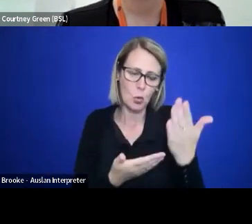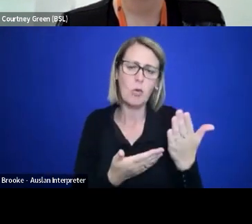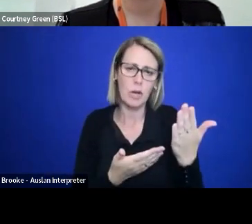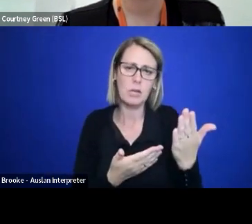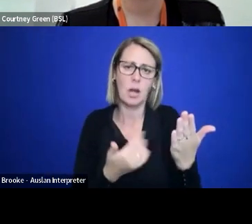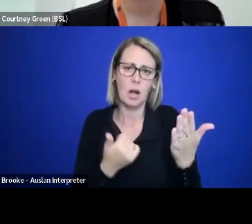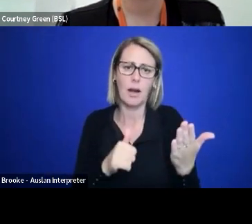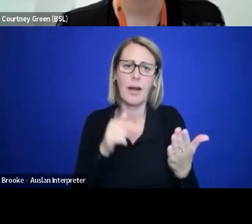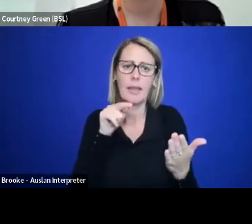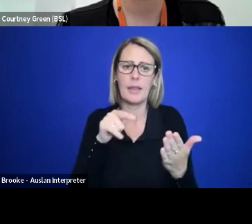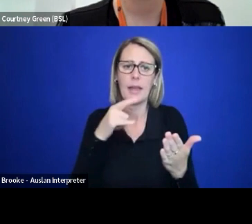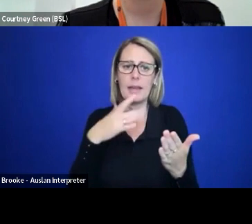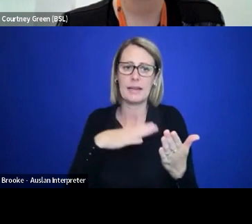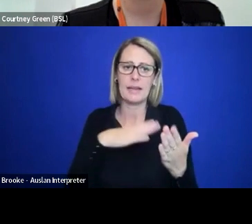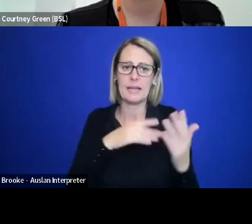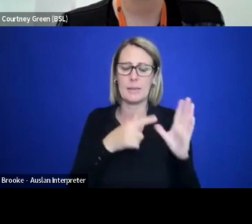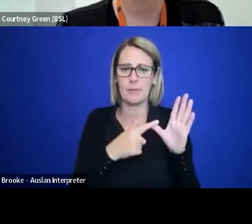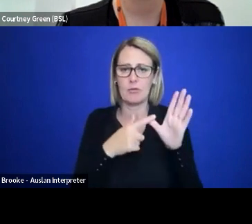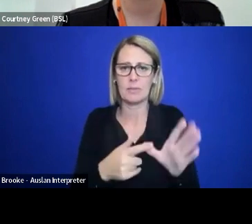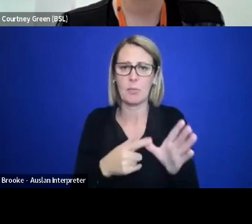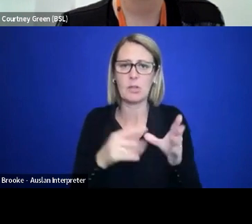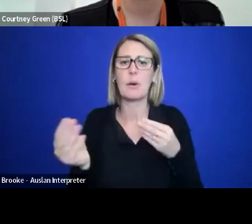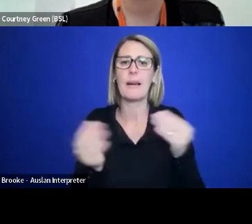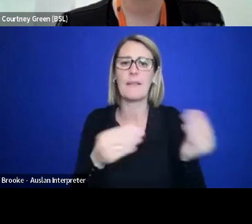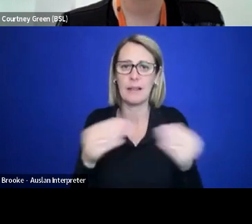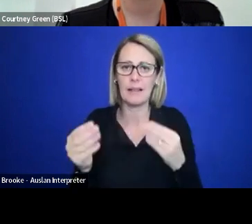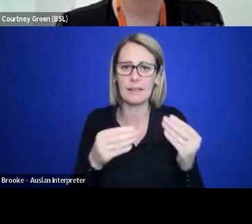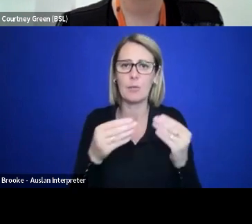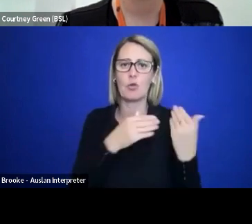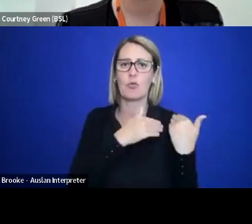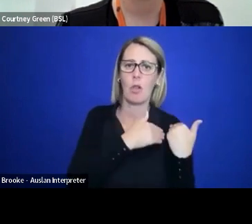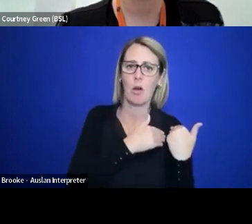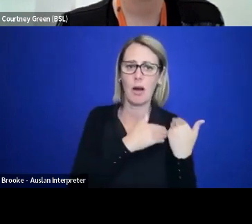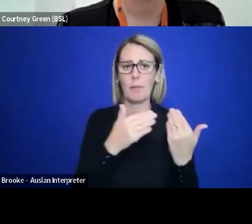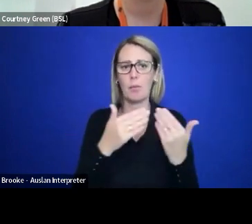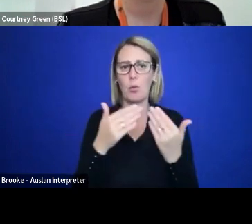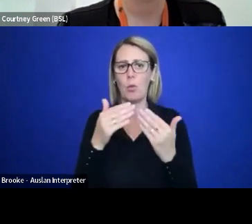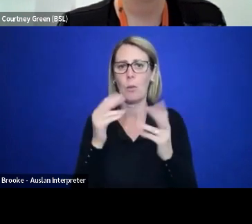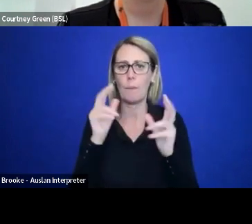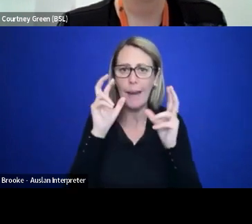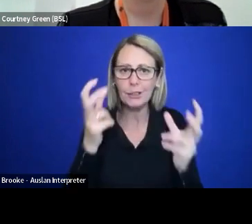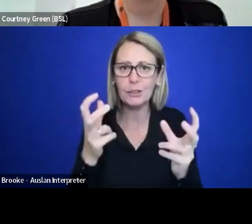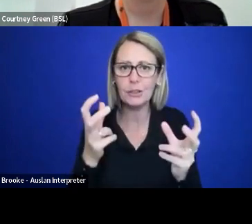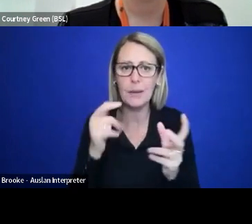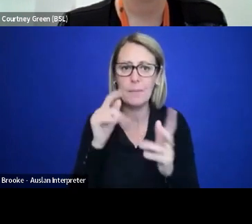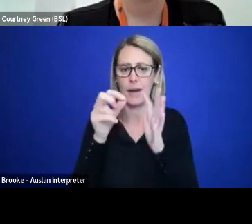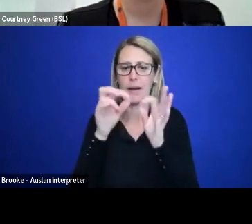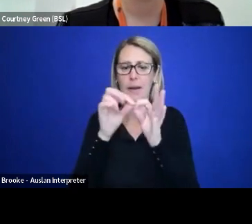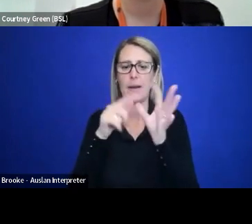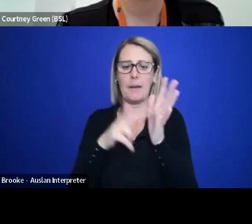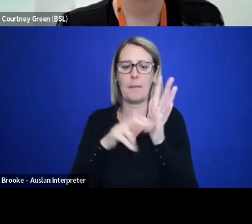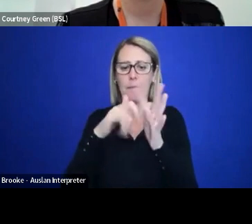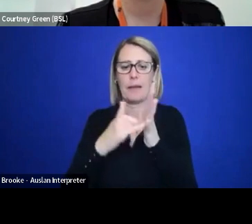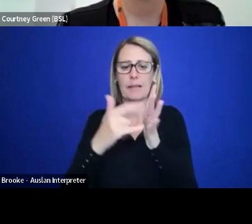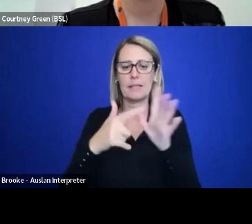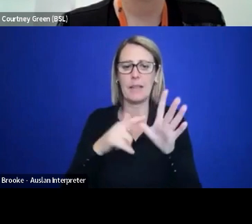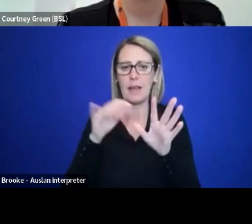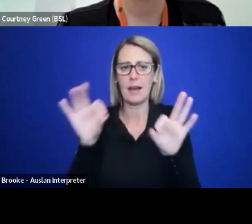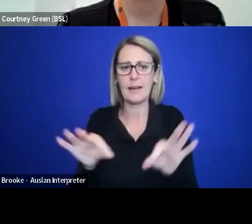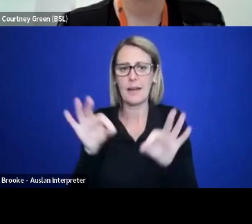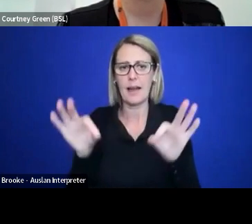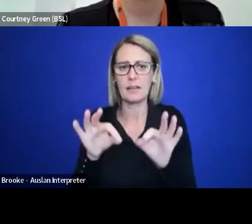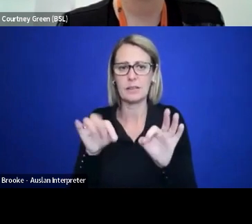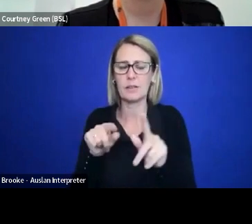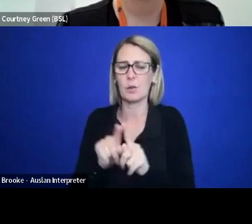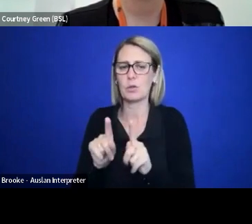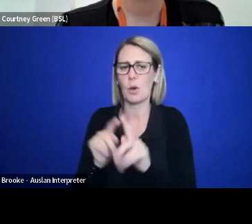need to be responsive and flexible and reliable and passionate. But Banksia Gardens is also an organisation